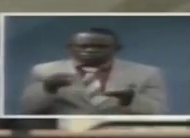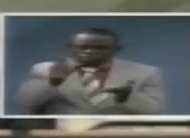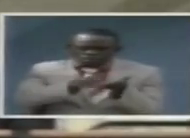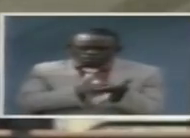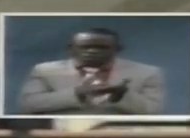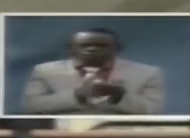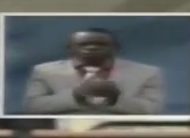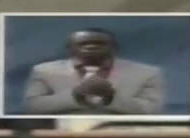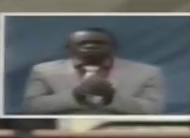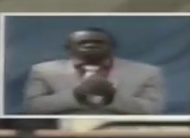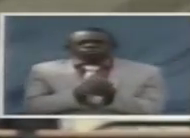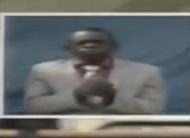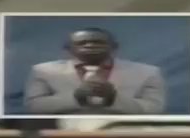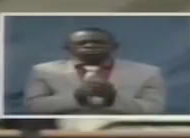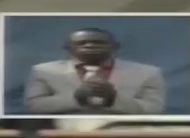I repeat, Mr. Speaker.